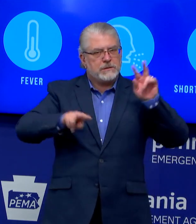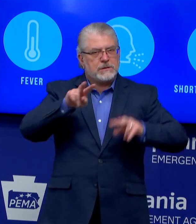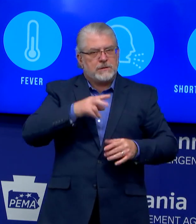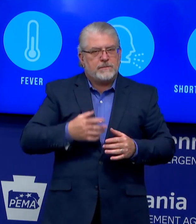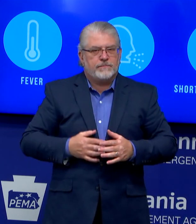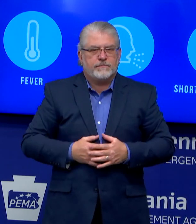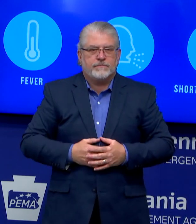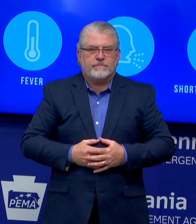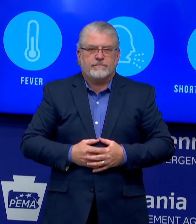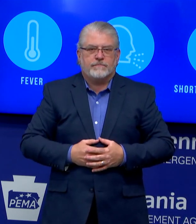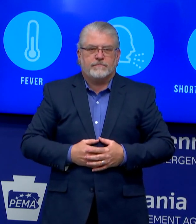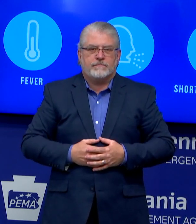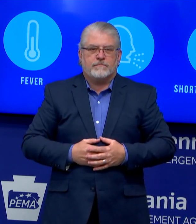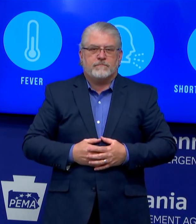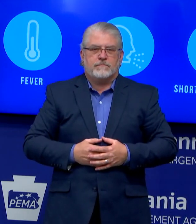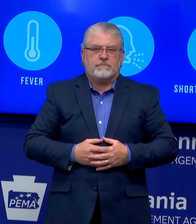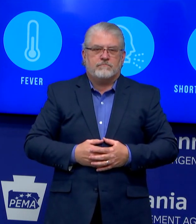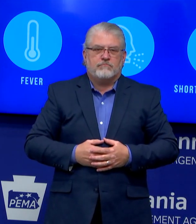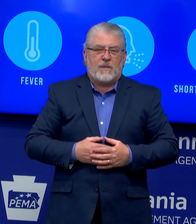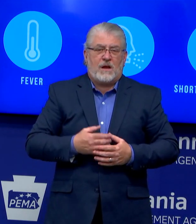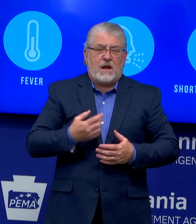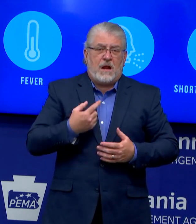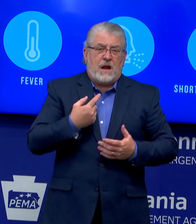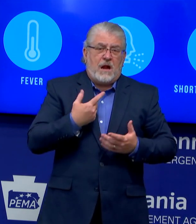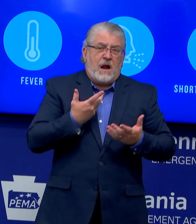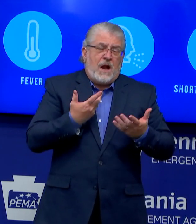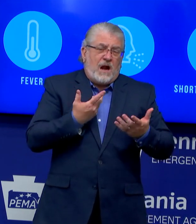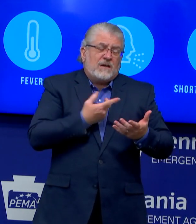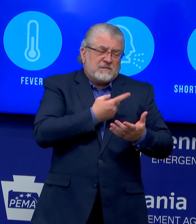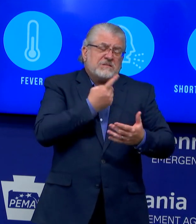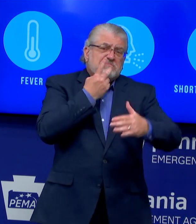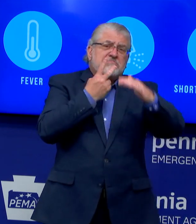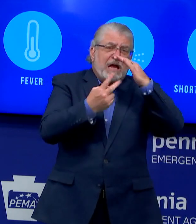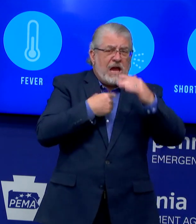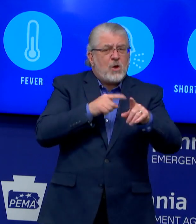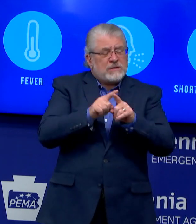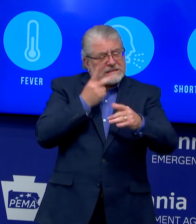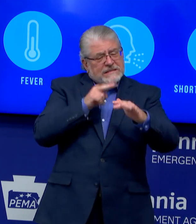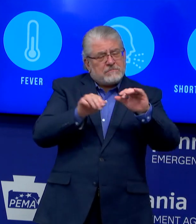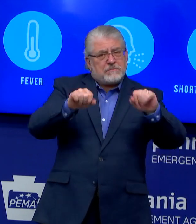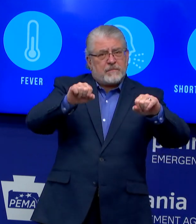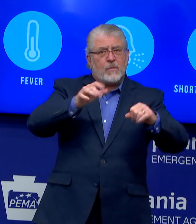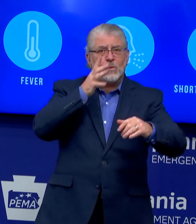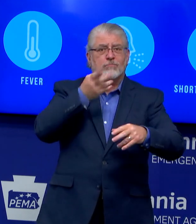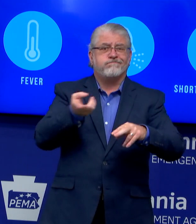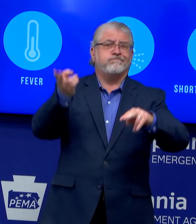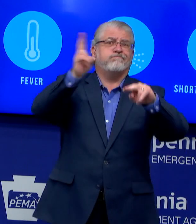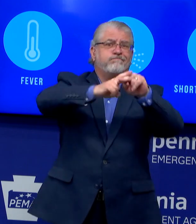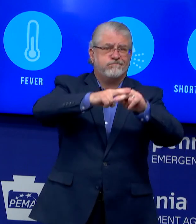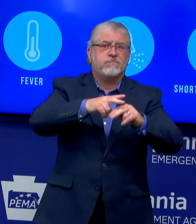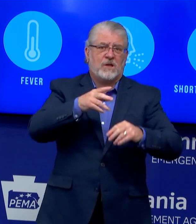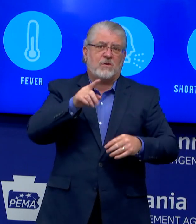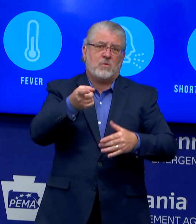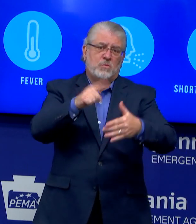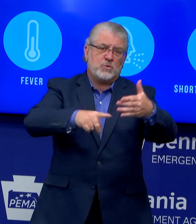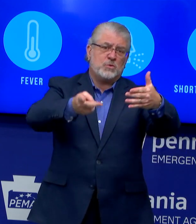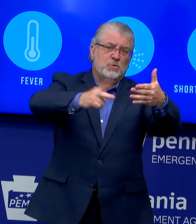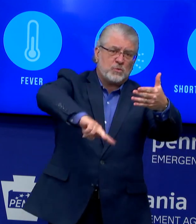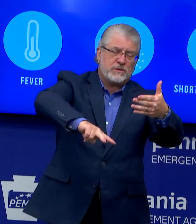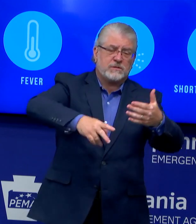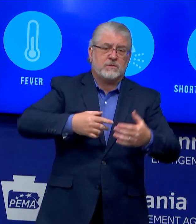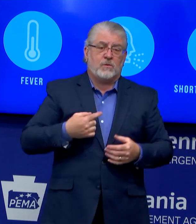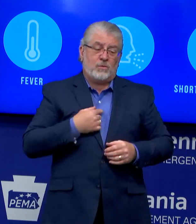more. But we're going to be watching the data. As Dr. Fauci has said, is that the data determines the timetable. The virus determines